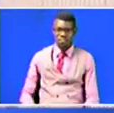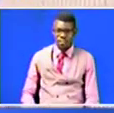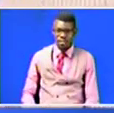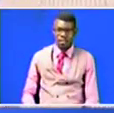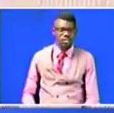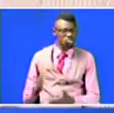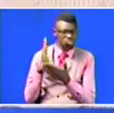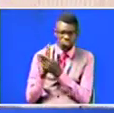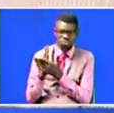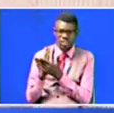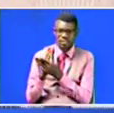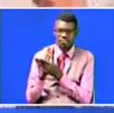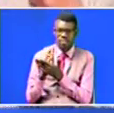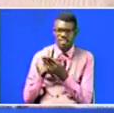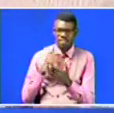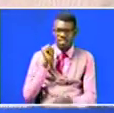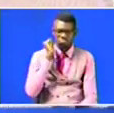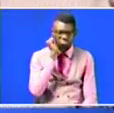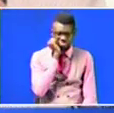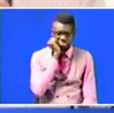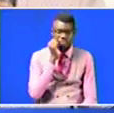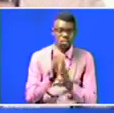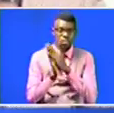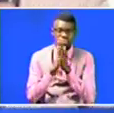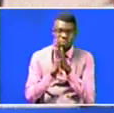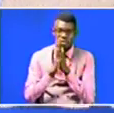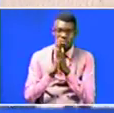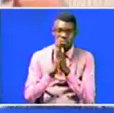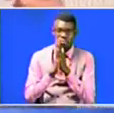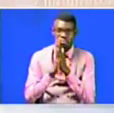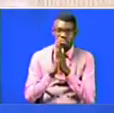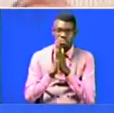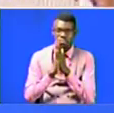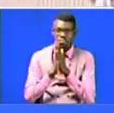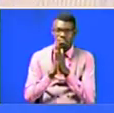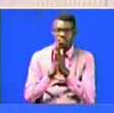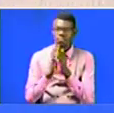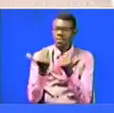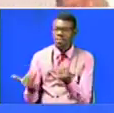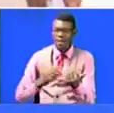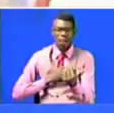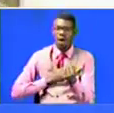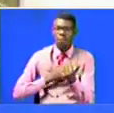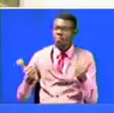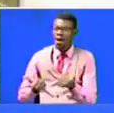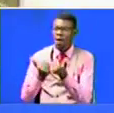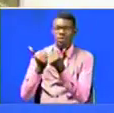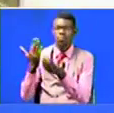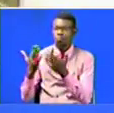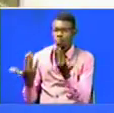me is the story of what is happening to our children in the Mau.